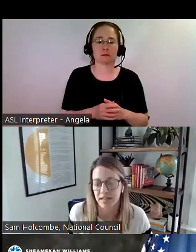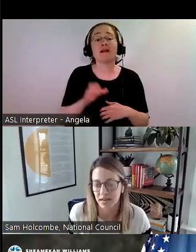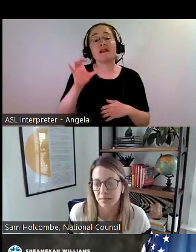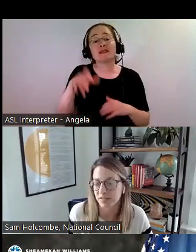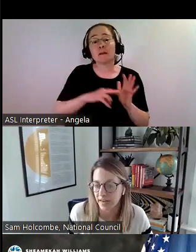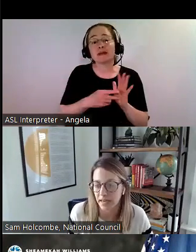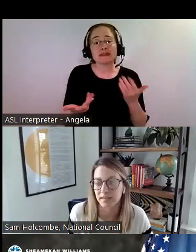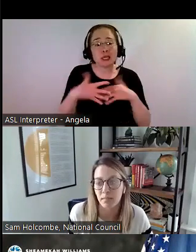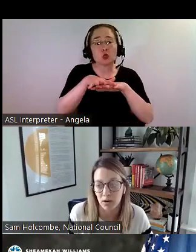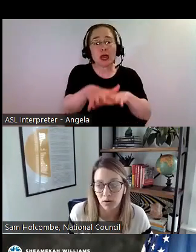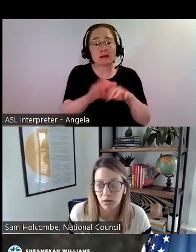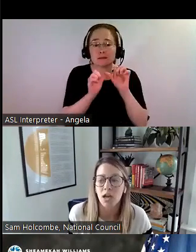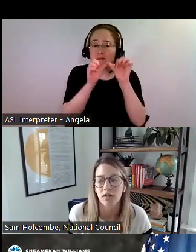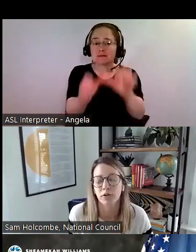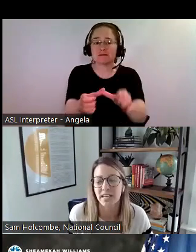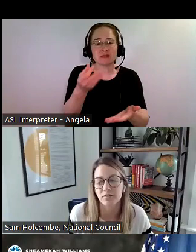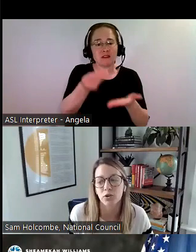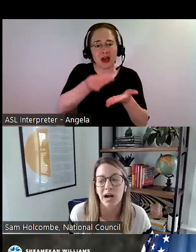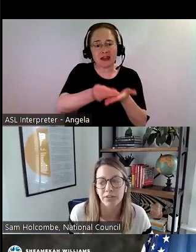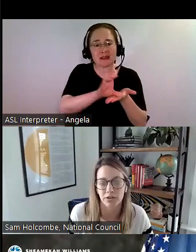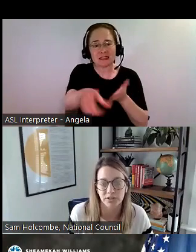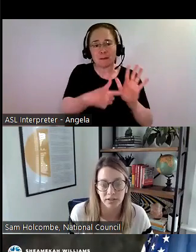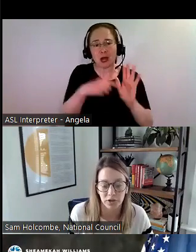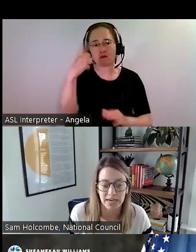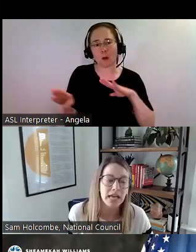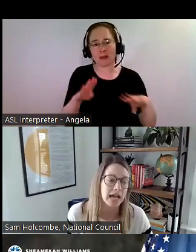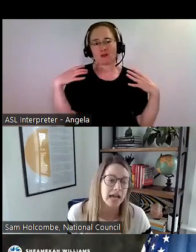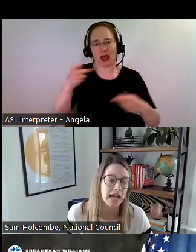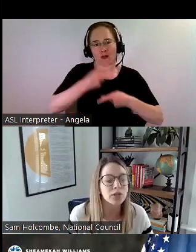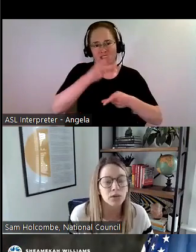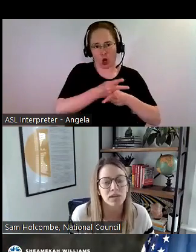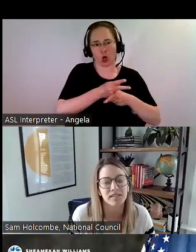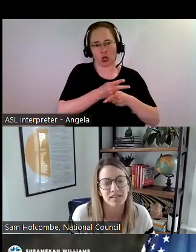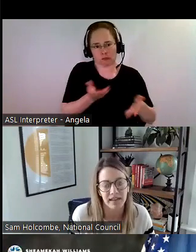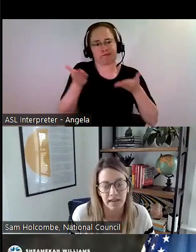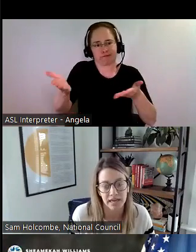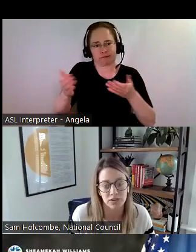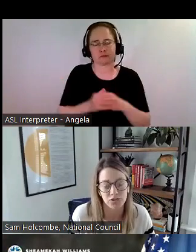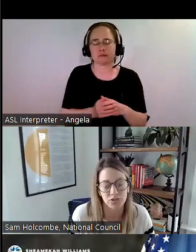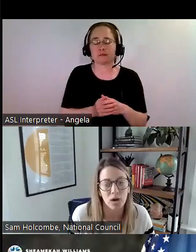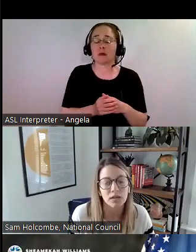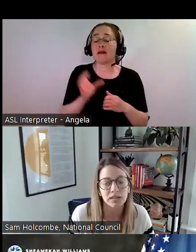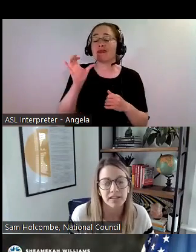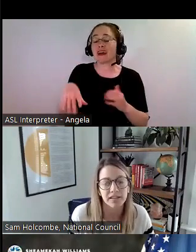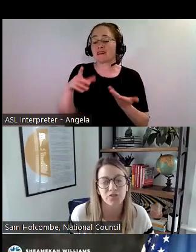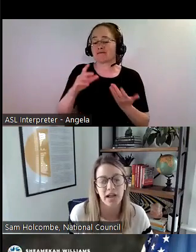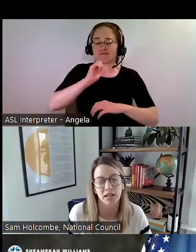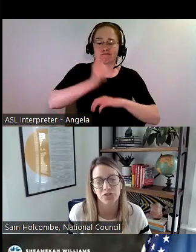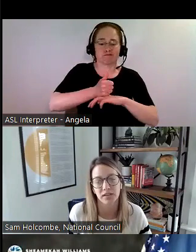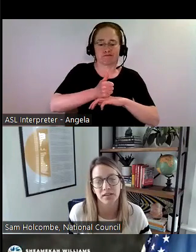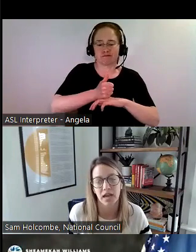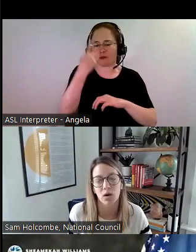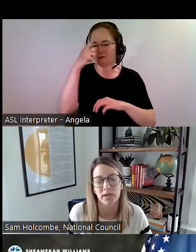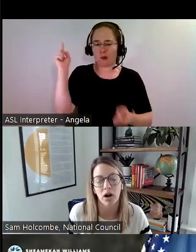integrated and sustainably financed model for behavioral health care delivery. And it really was designed to